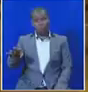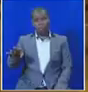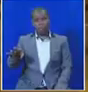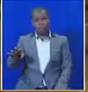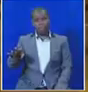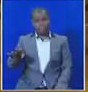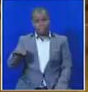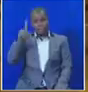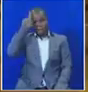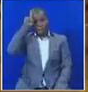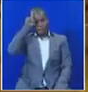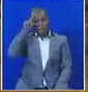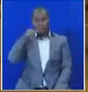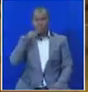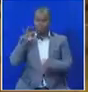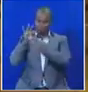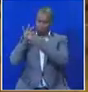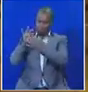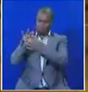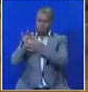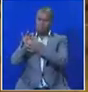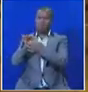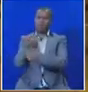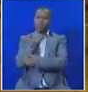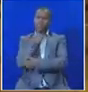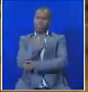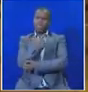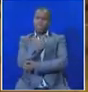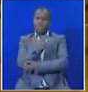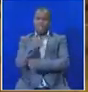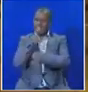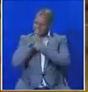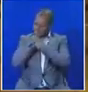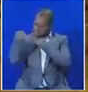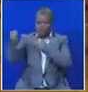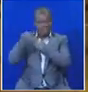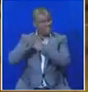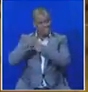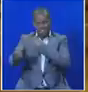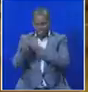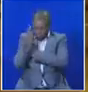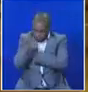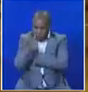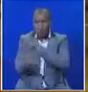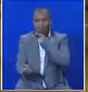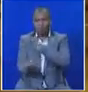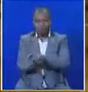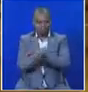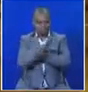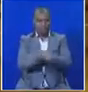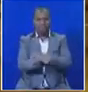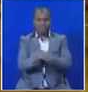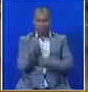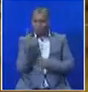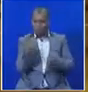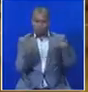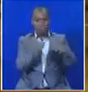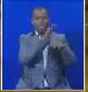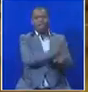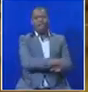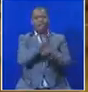and never again shall it be that this beautiful land will again experience oppression of one by